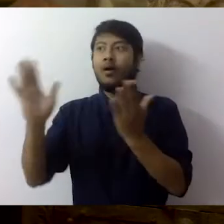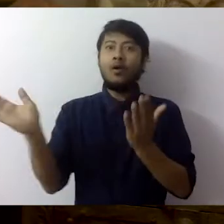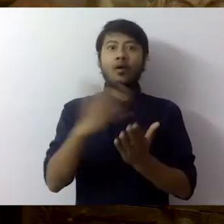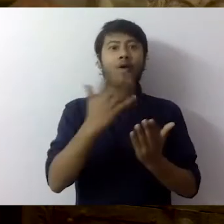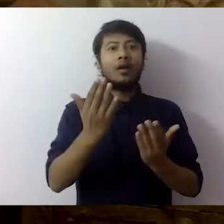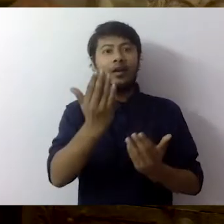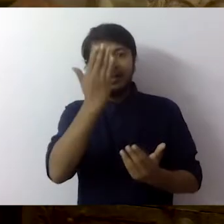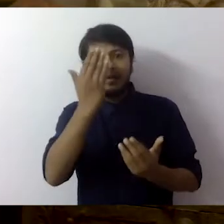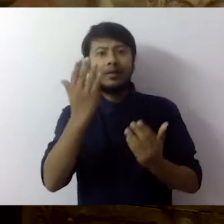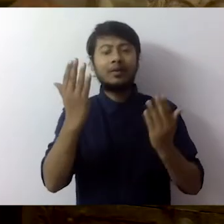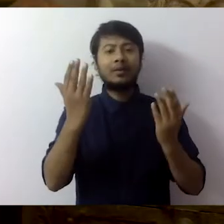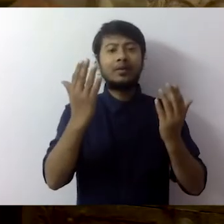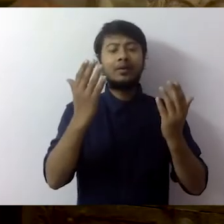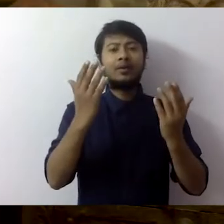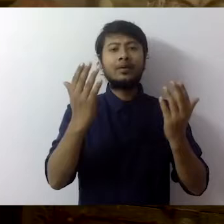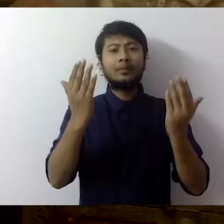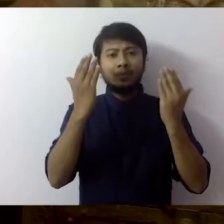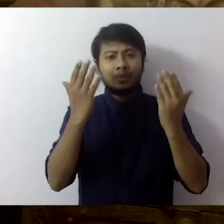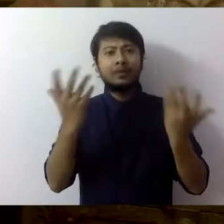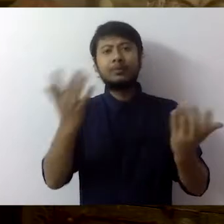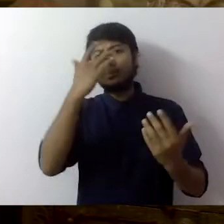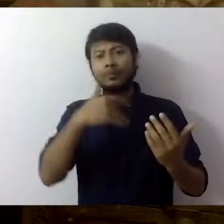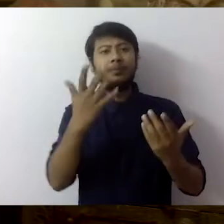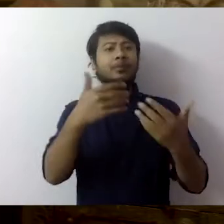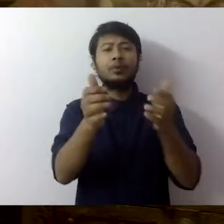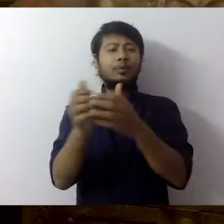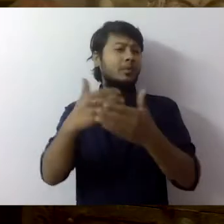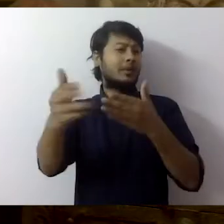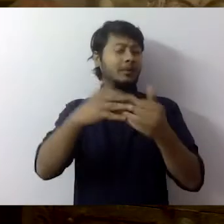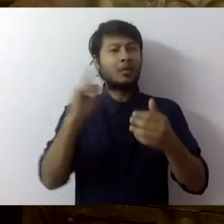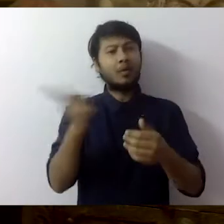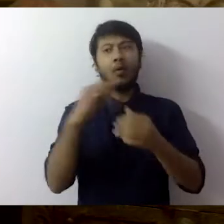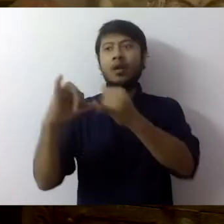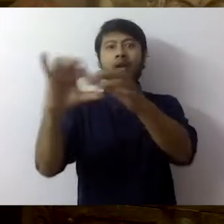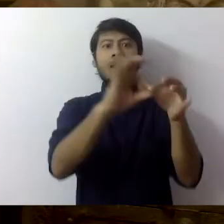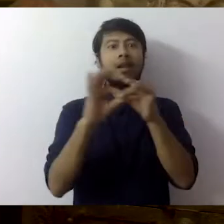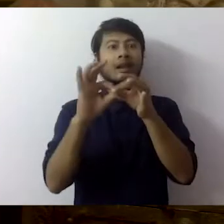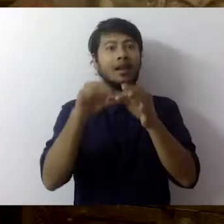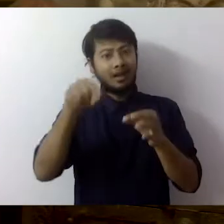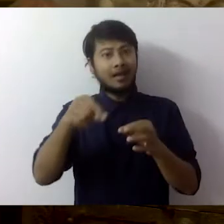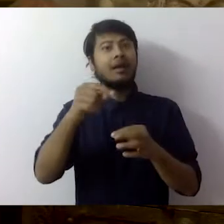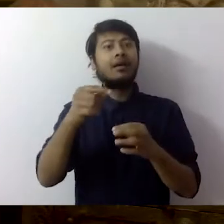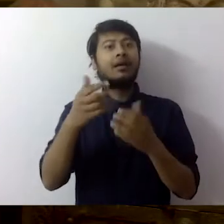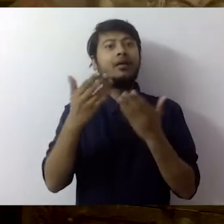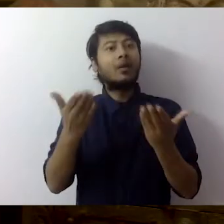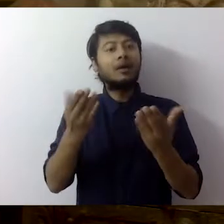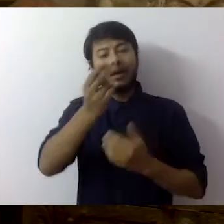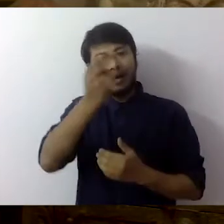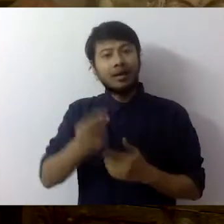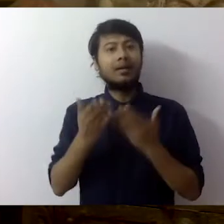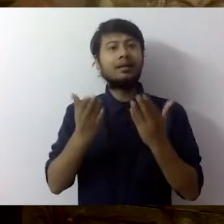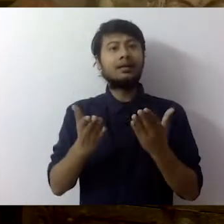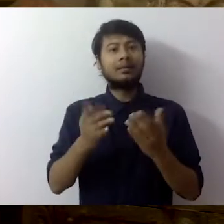of different communities across the country? Popular culture has often been dismissed as low